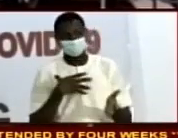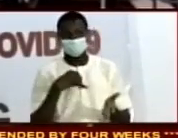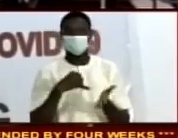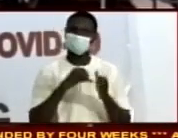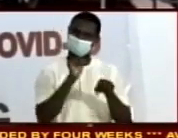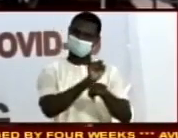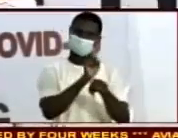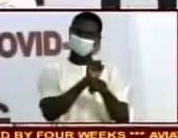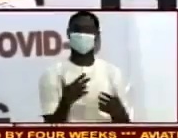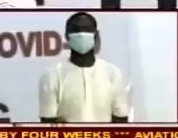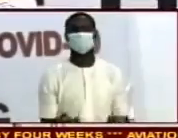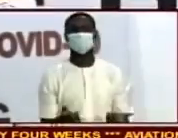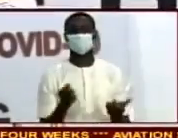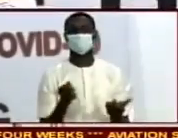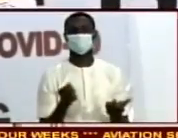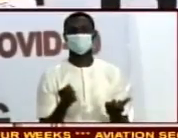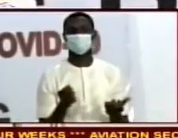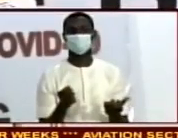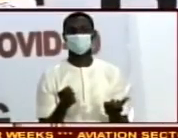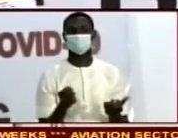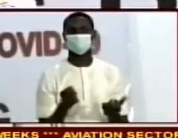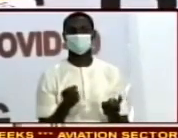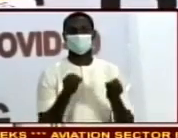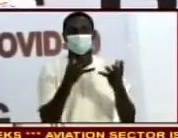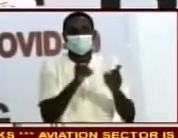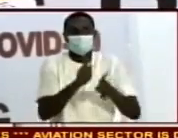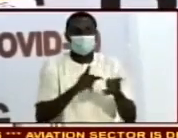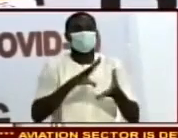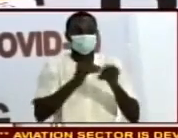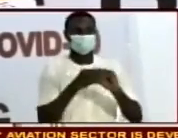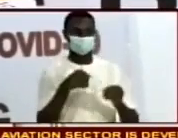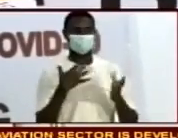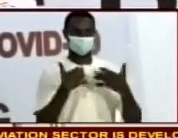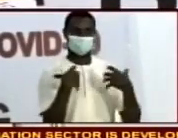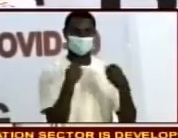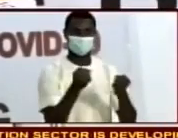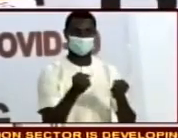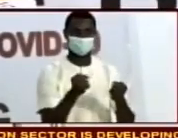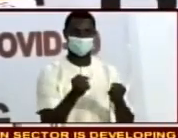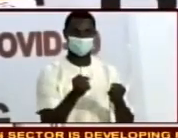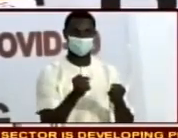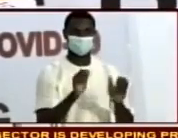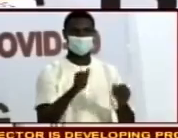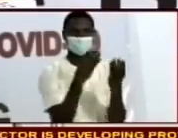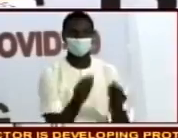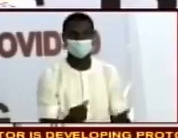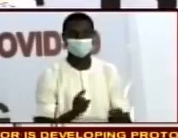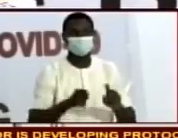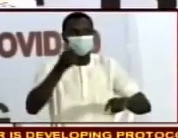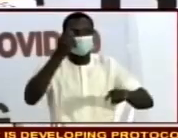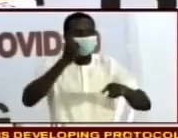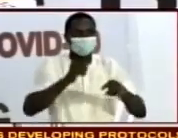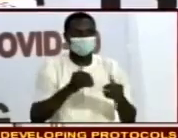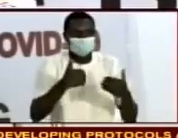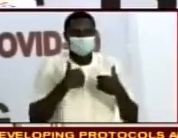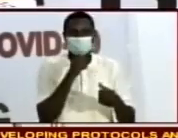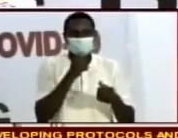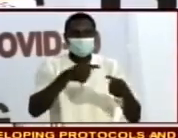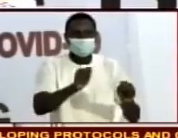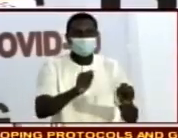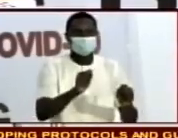cures people tell you they have never tried it on anybody at all. They just say they have it. And of course, I'm not going to give